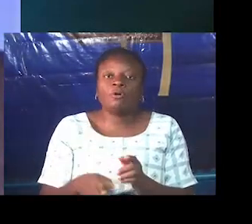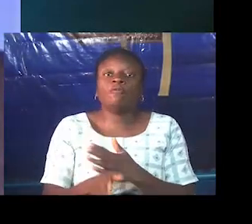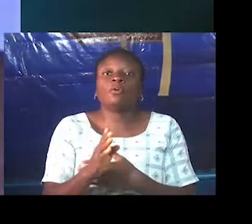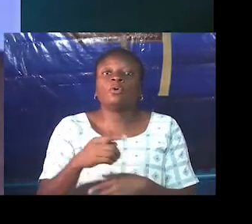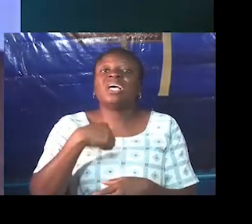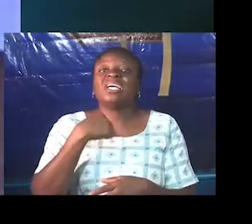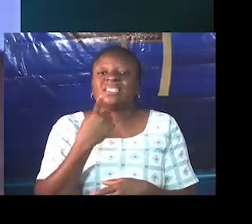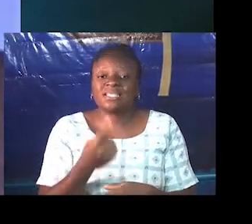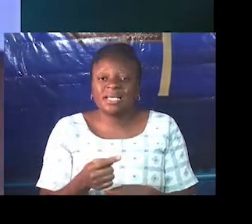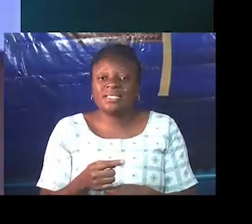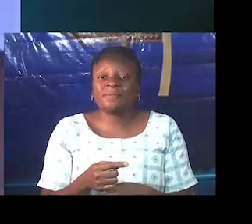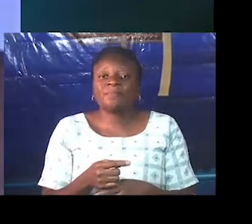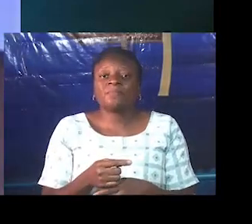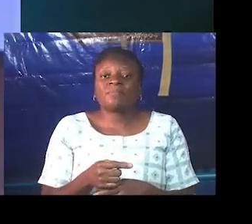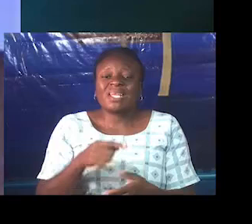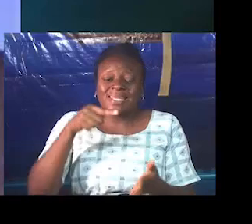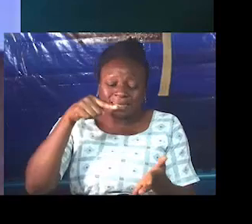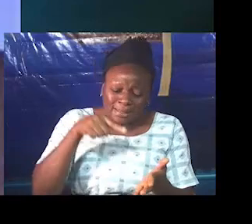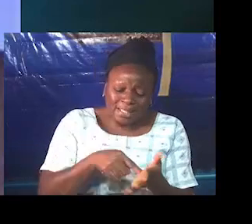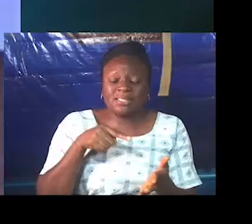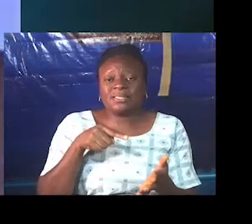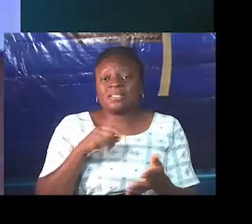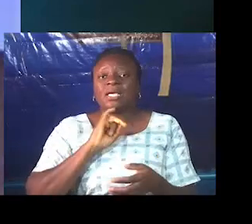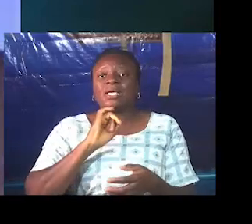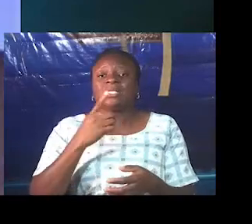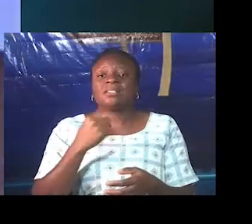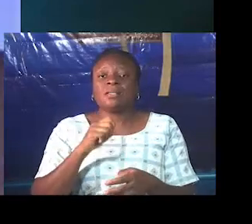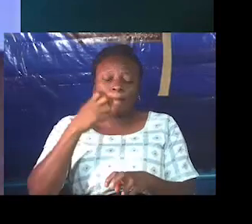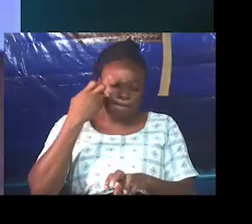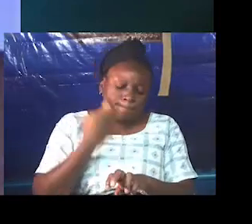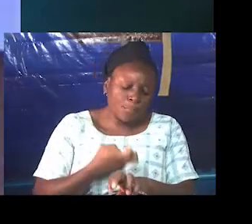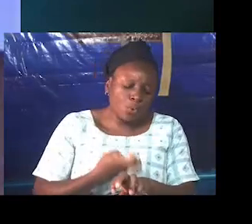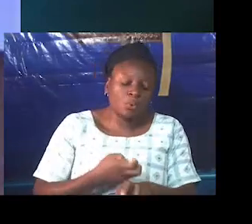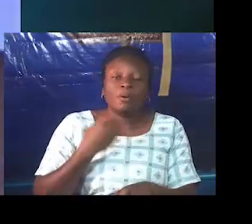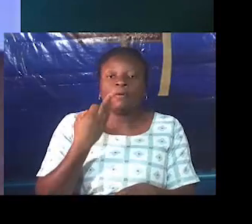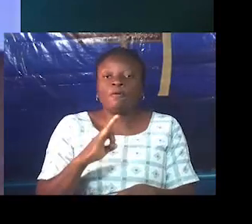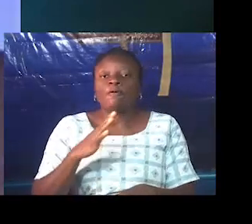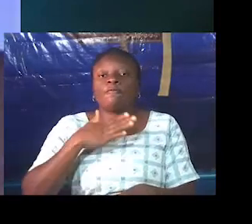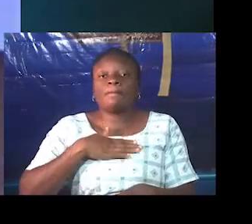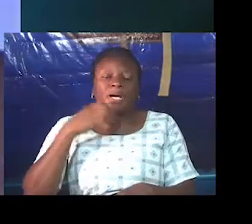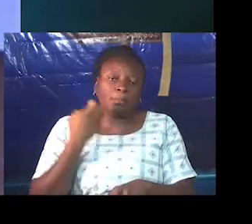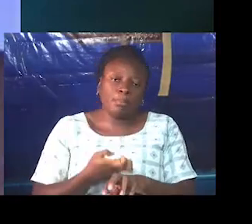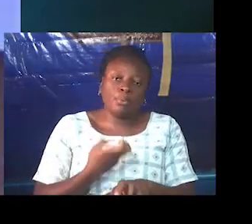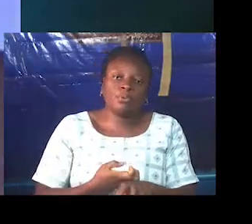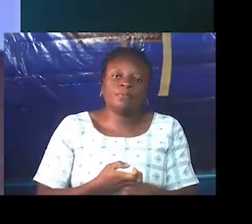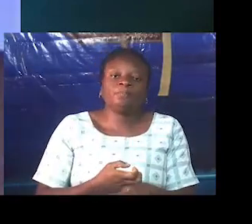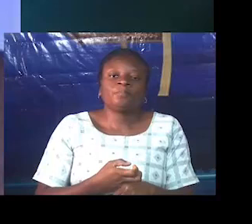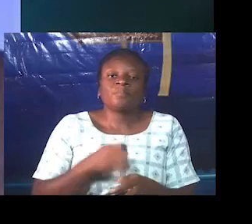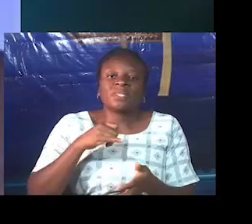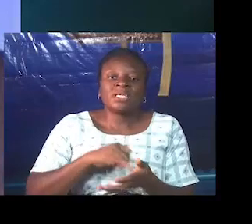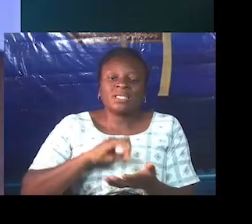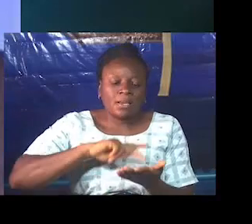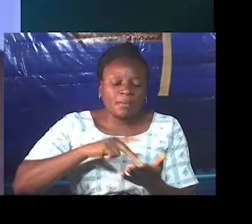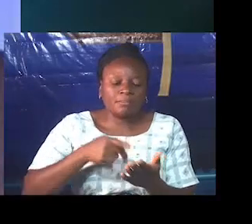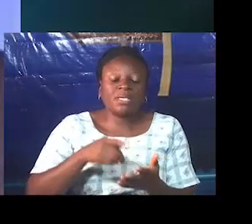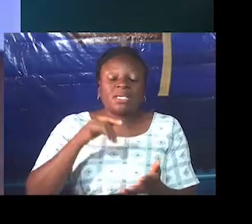flipping in between two or three girls and said these. No, he said this is now bone of my